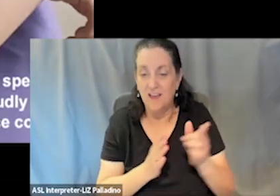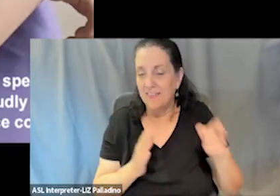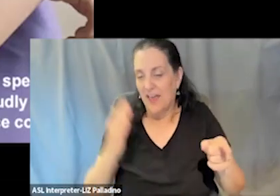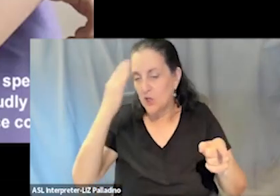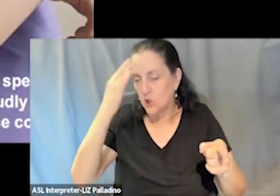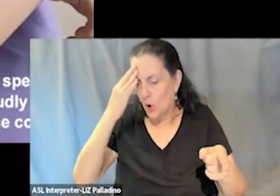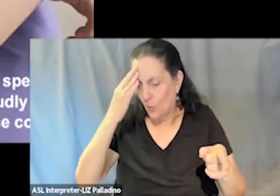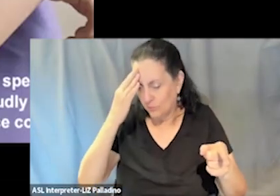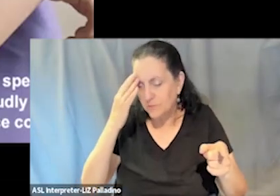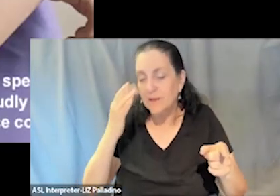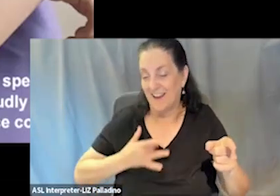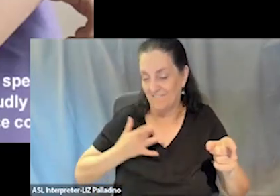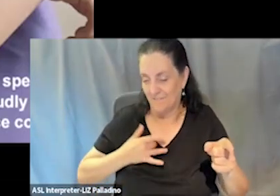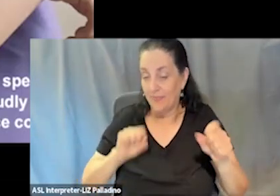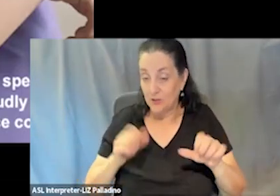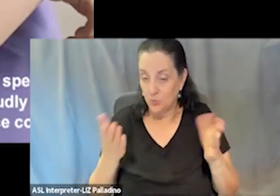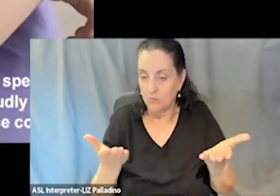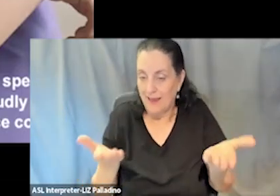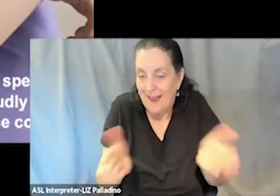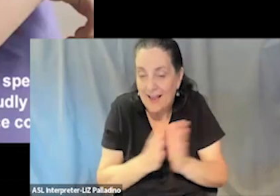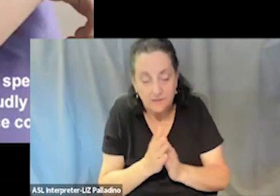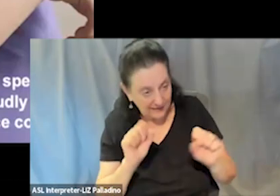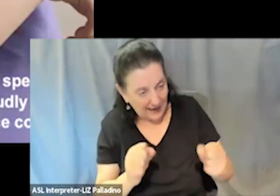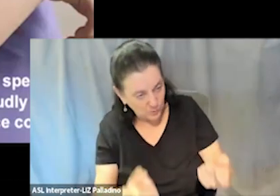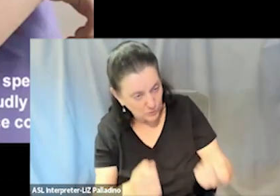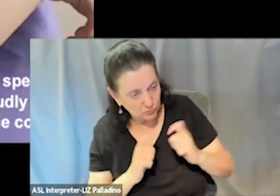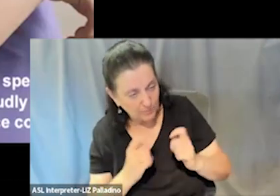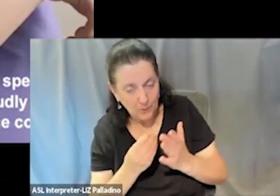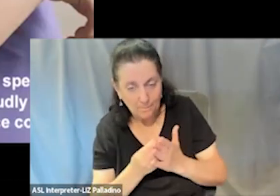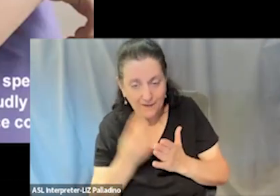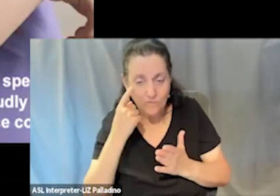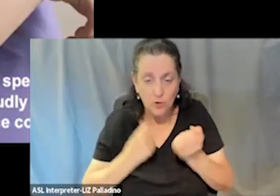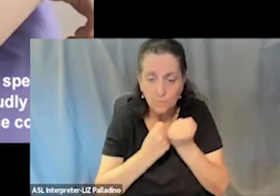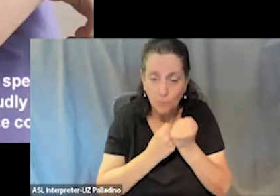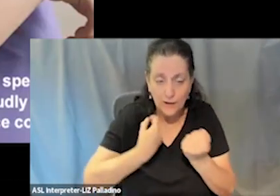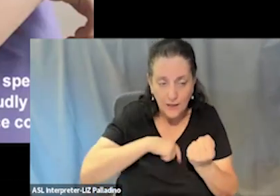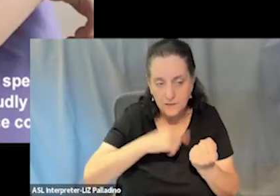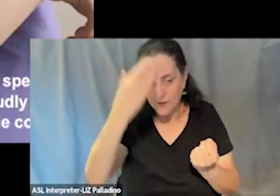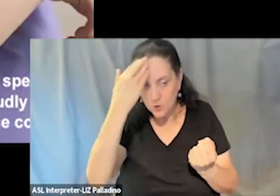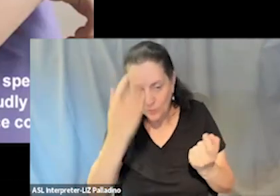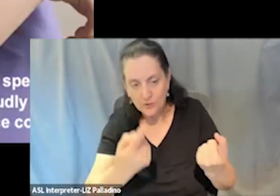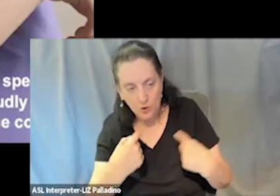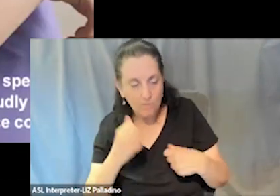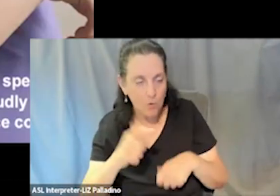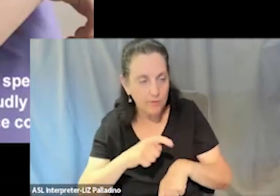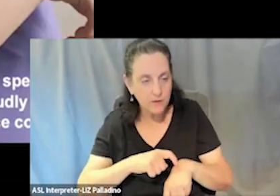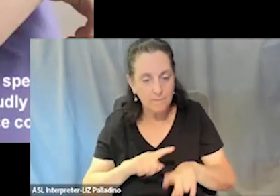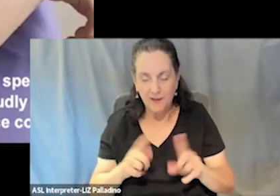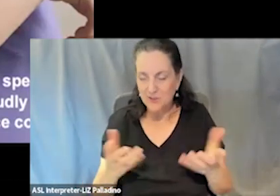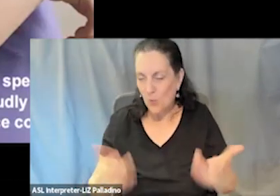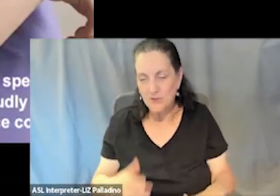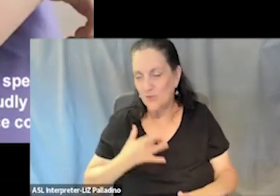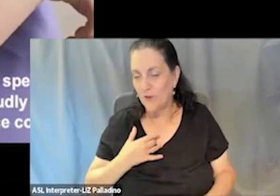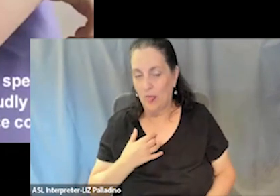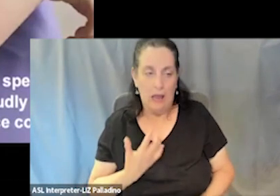a natural evolution of your conversation. And that is what helps it not feel so much like begging or